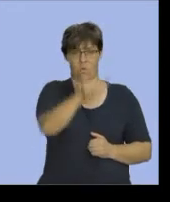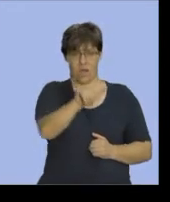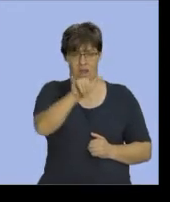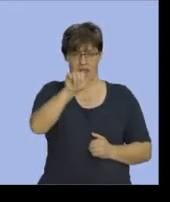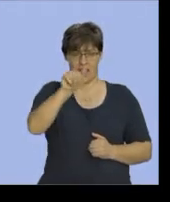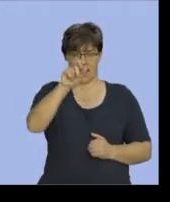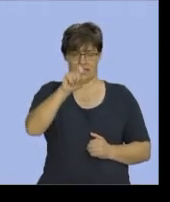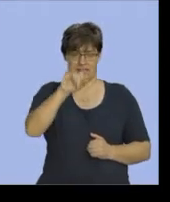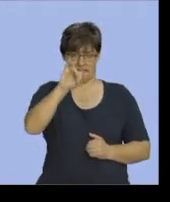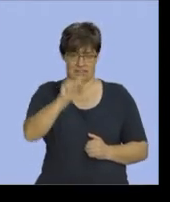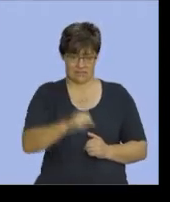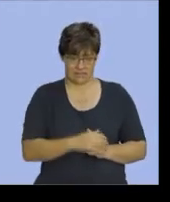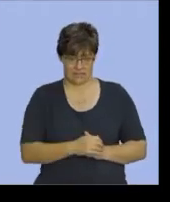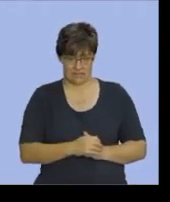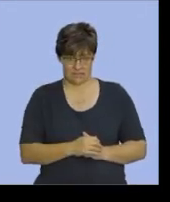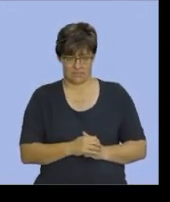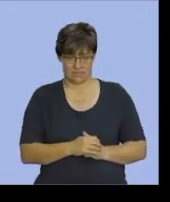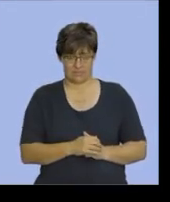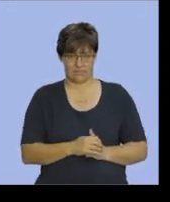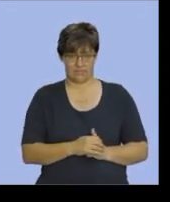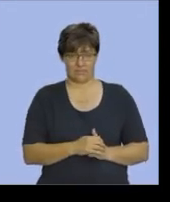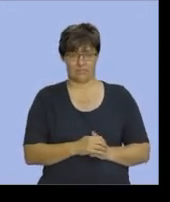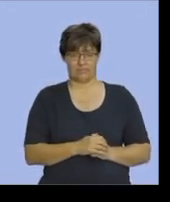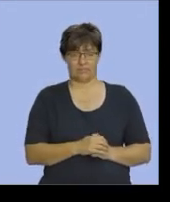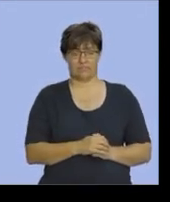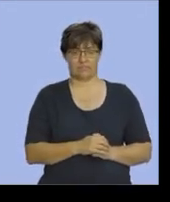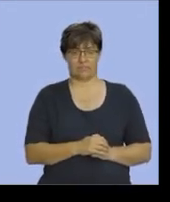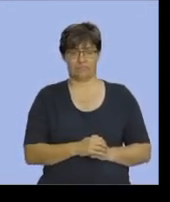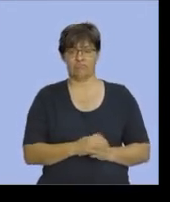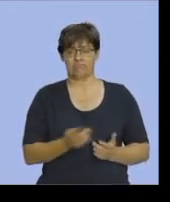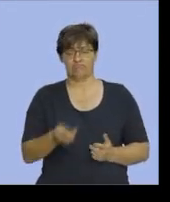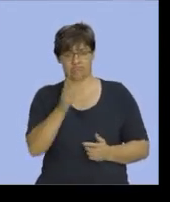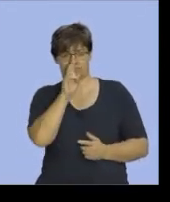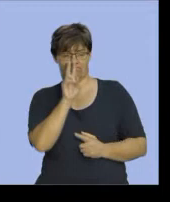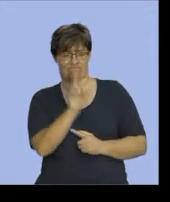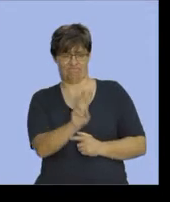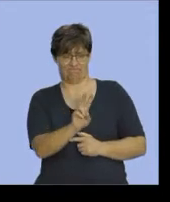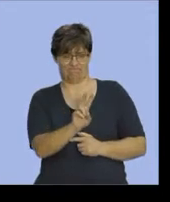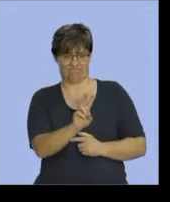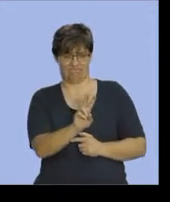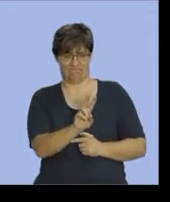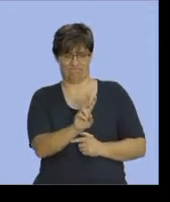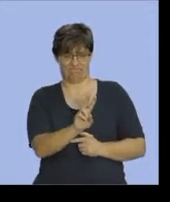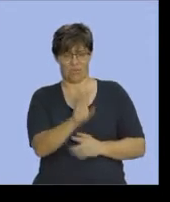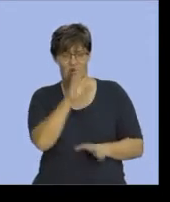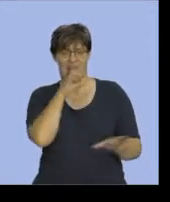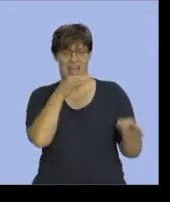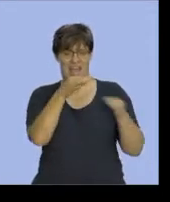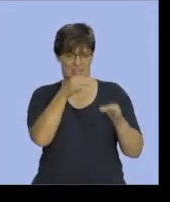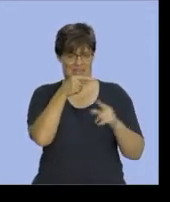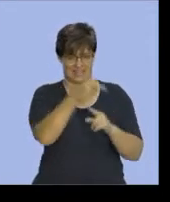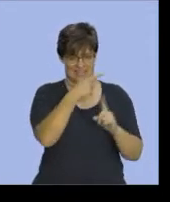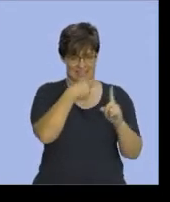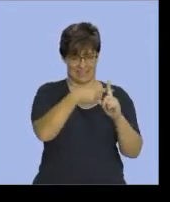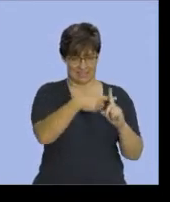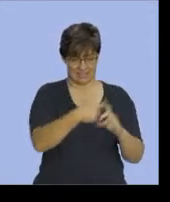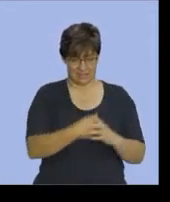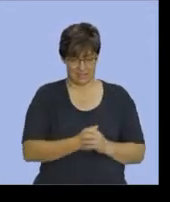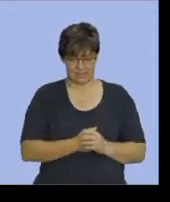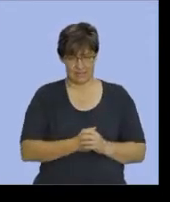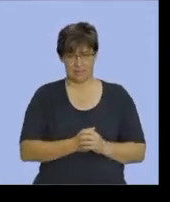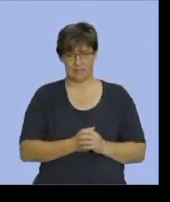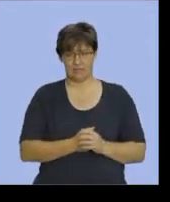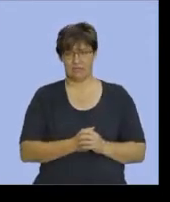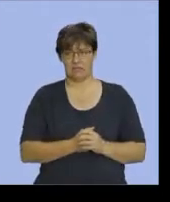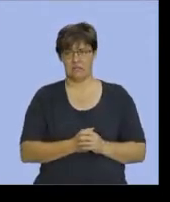them the y-axis. So this is how we really define it. Now, you will